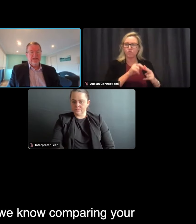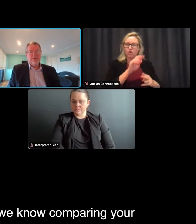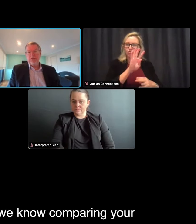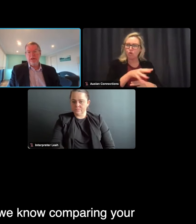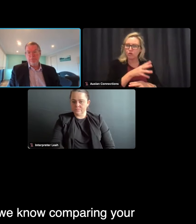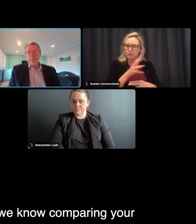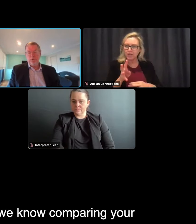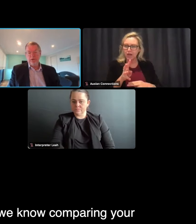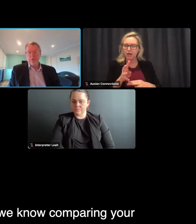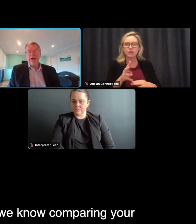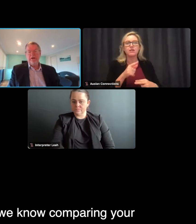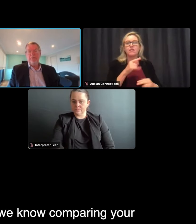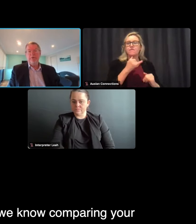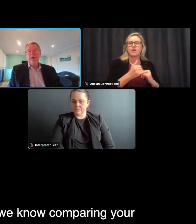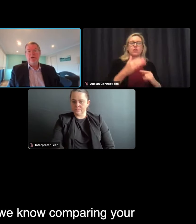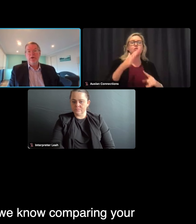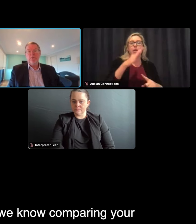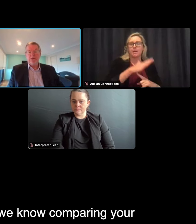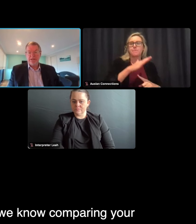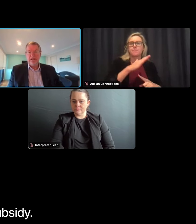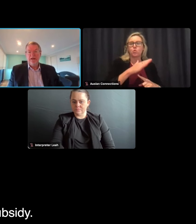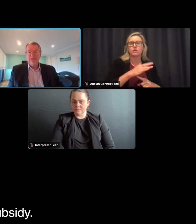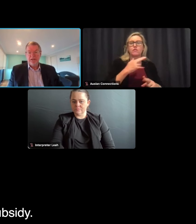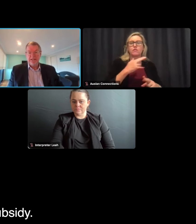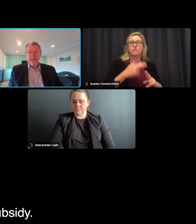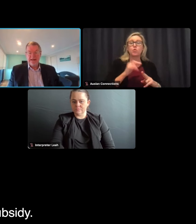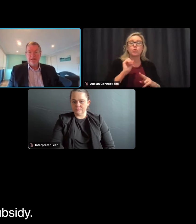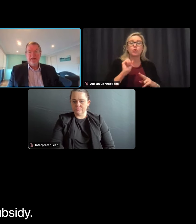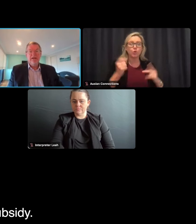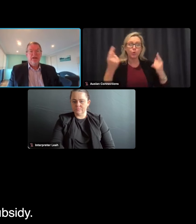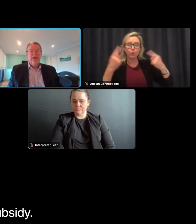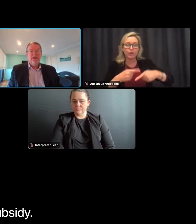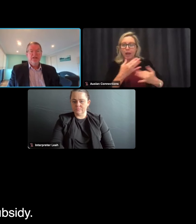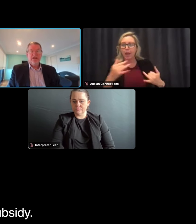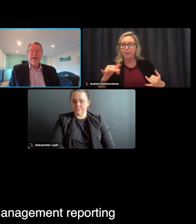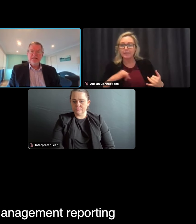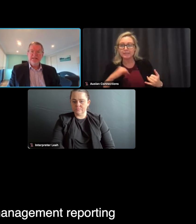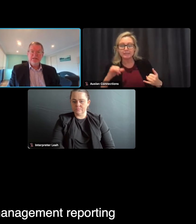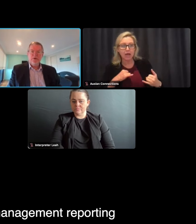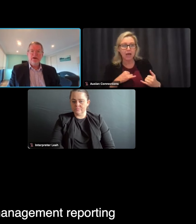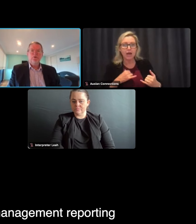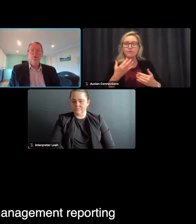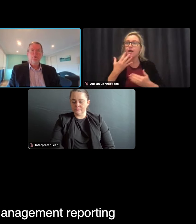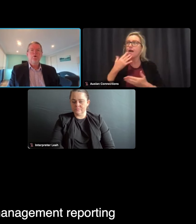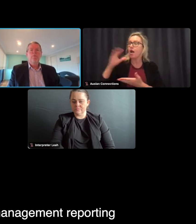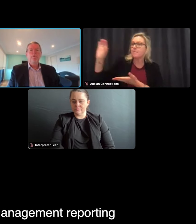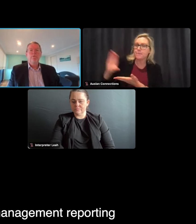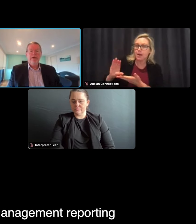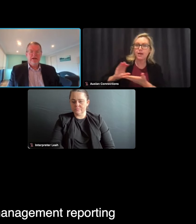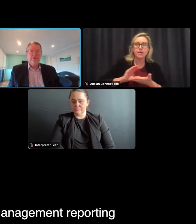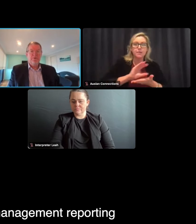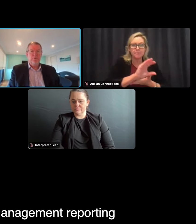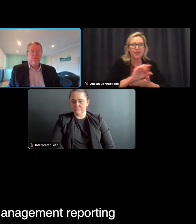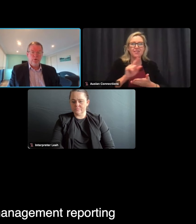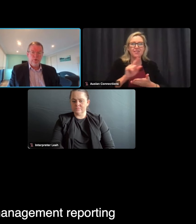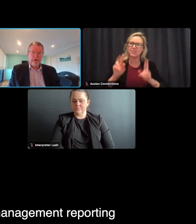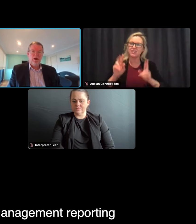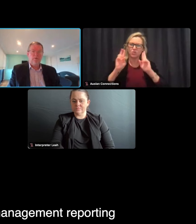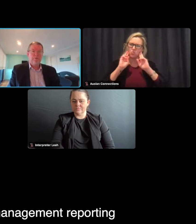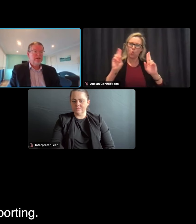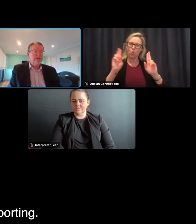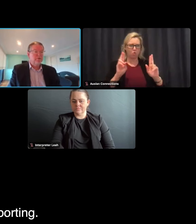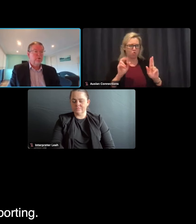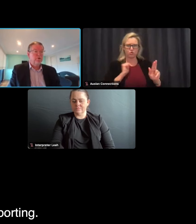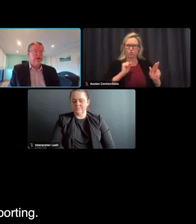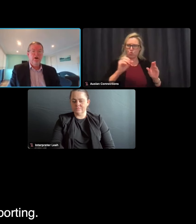is significantly important, as we know, comparing your roster to your subsidy. So that's what I'd call normal management